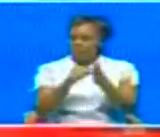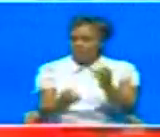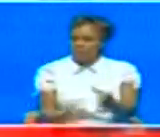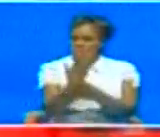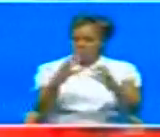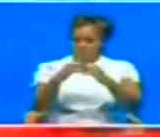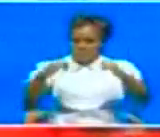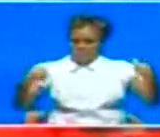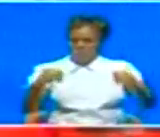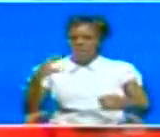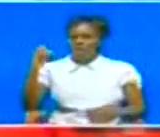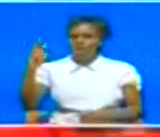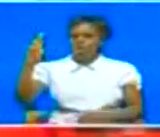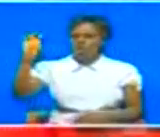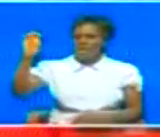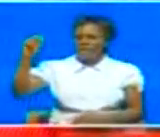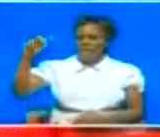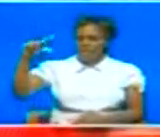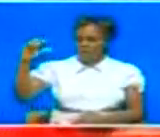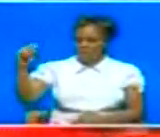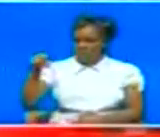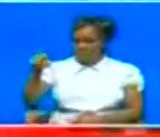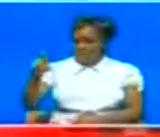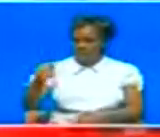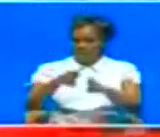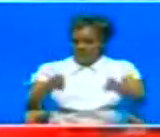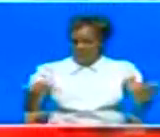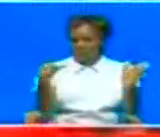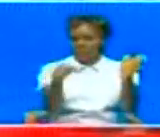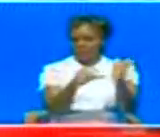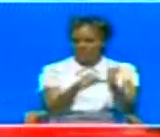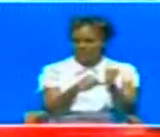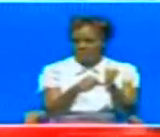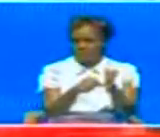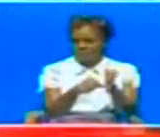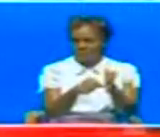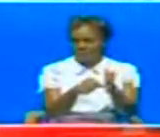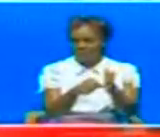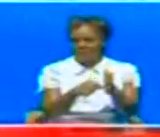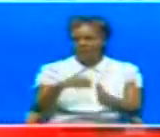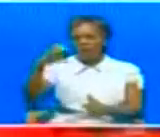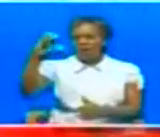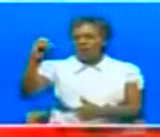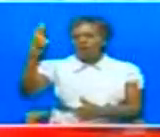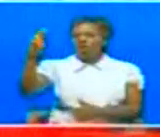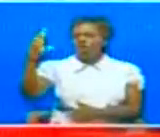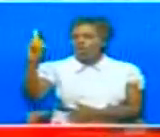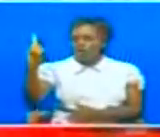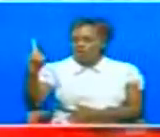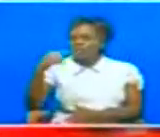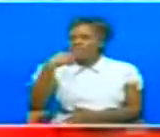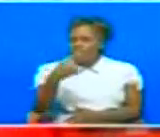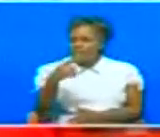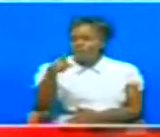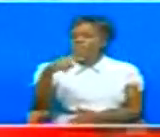at Orengo is supposed to be arrested for land deals. And when the government said we're going to arrest Orengo, the CORD came together and said, if you arrest Orengo,